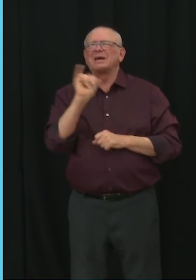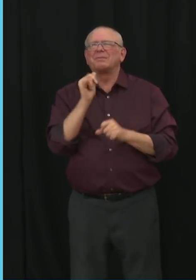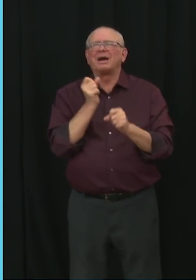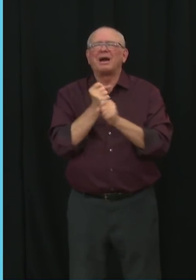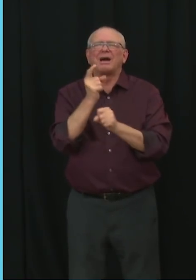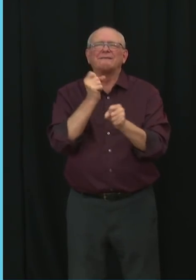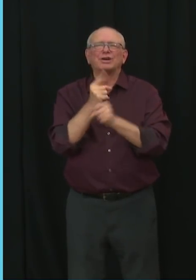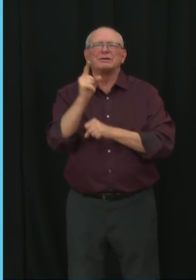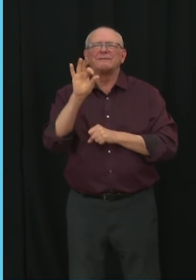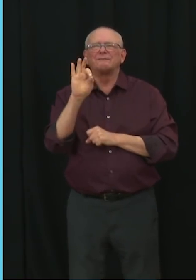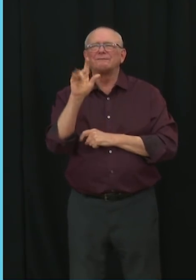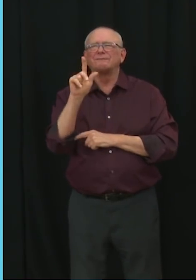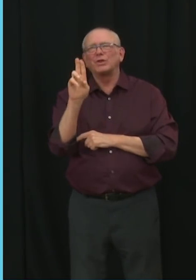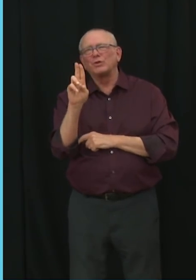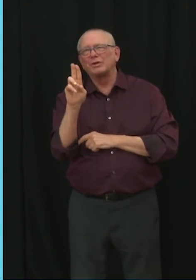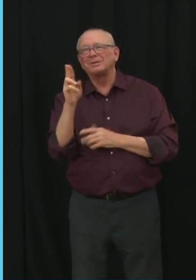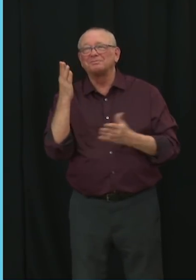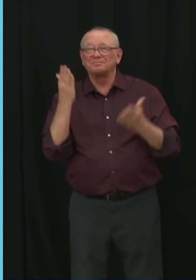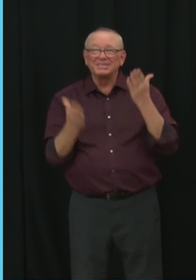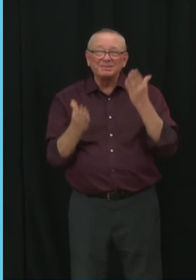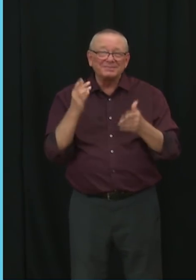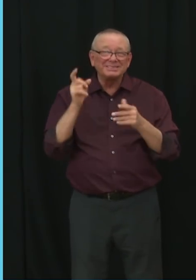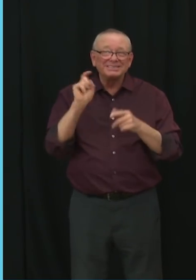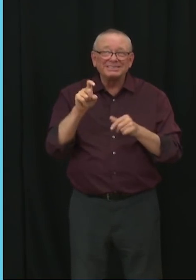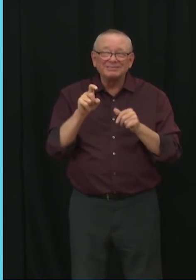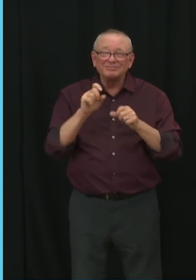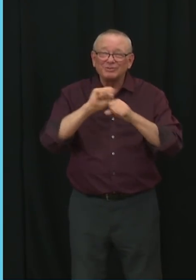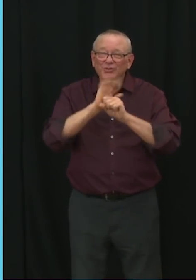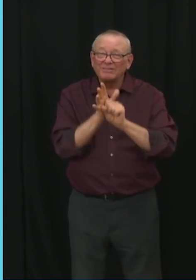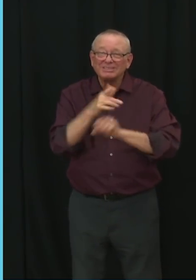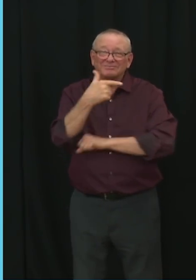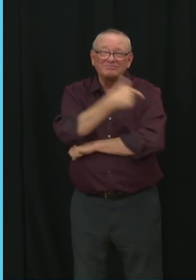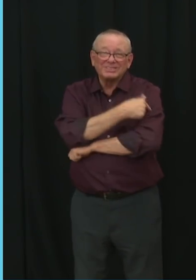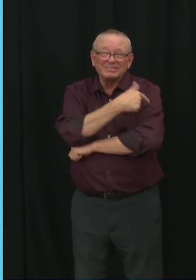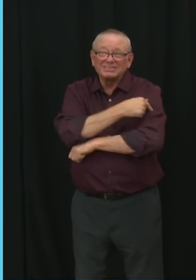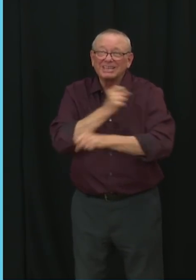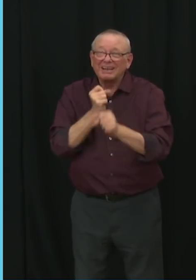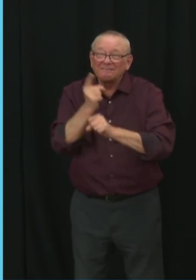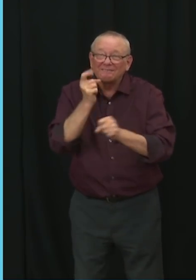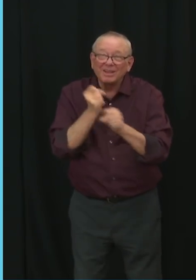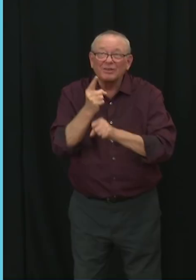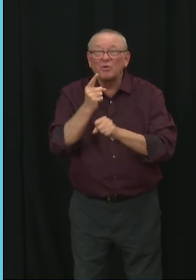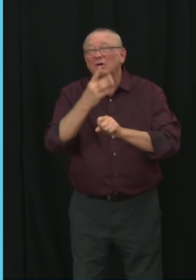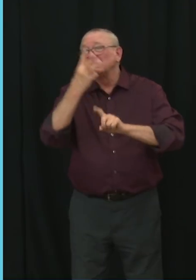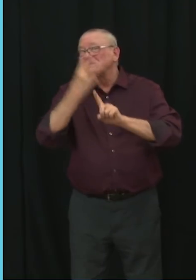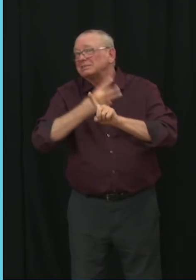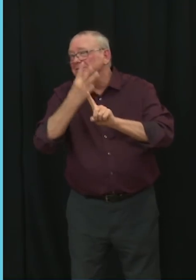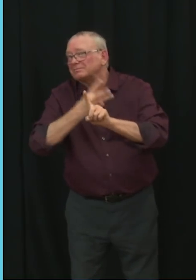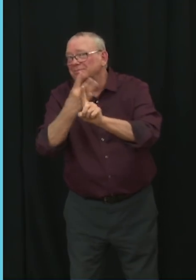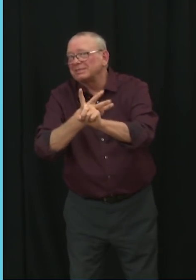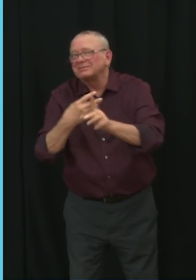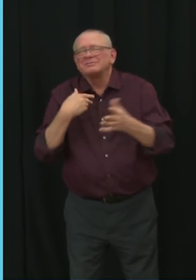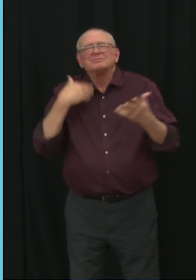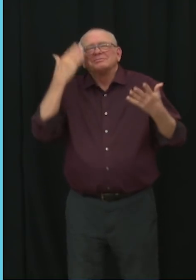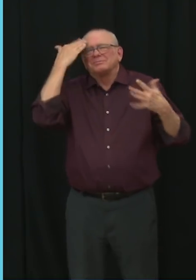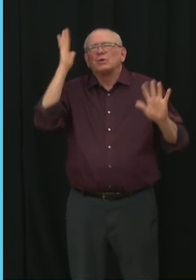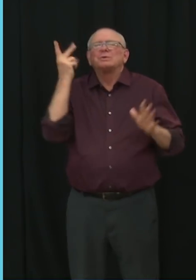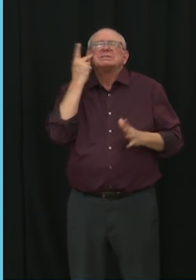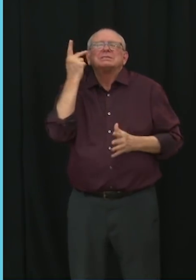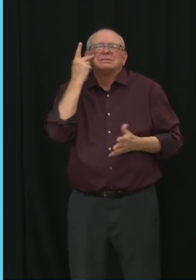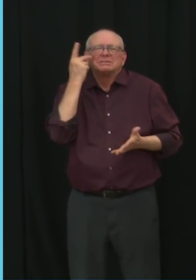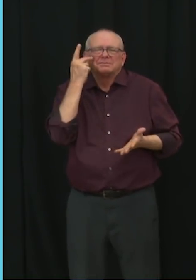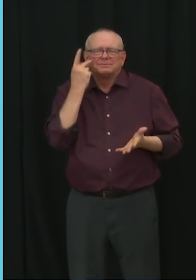very well need to be moving to that. Now, whether it's an annual or every 6 months, we'll have to wait and see. My focus, and we